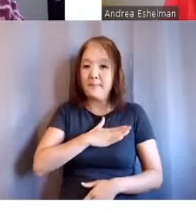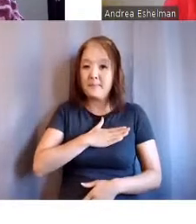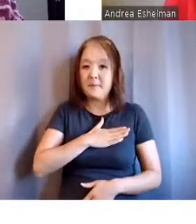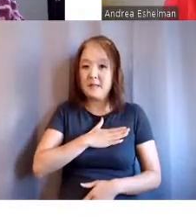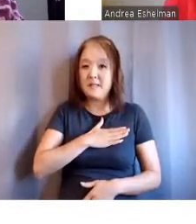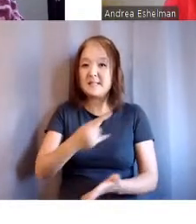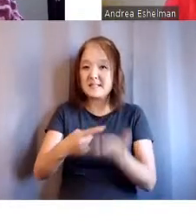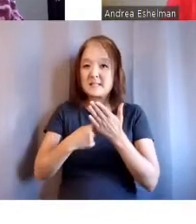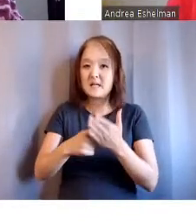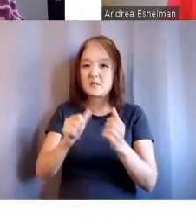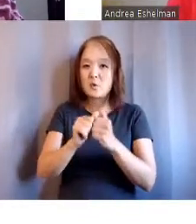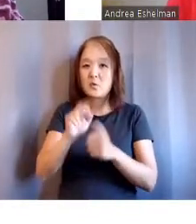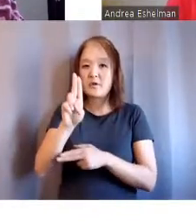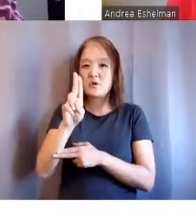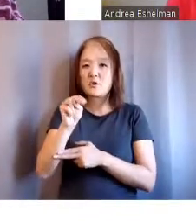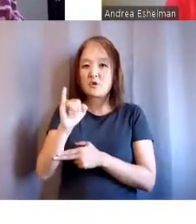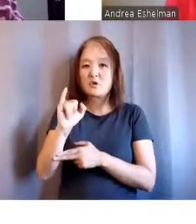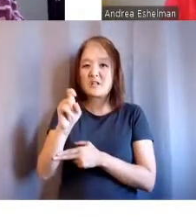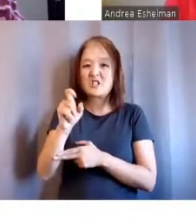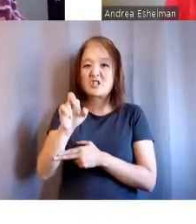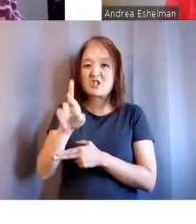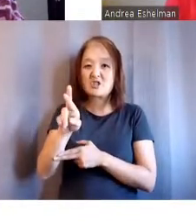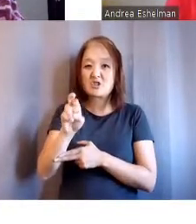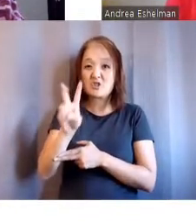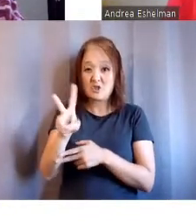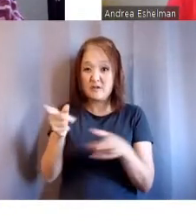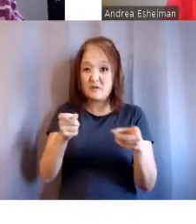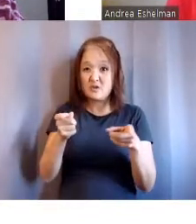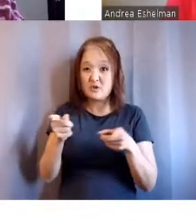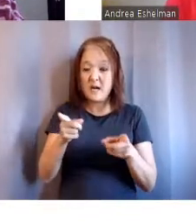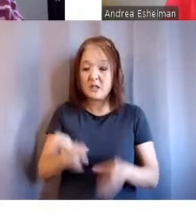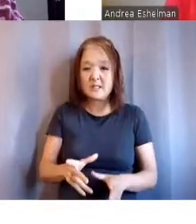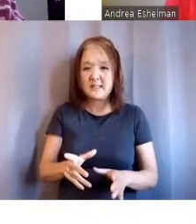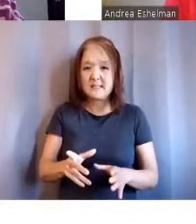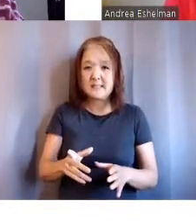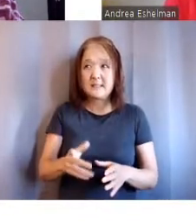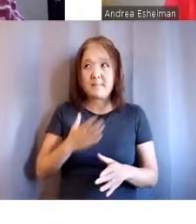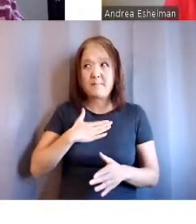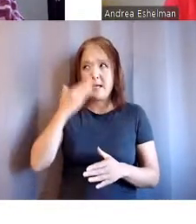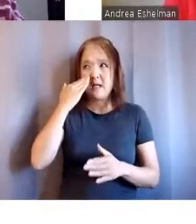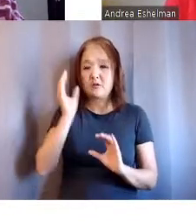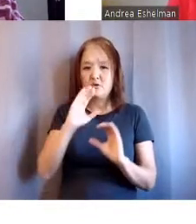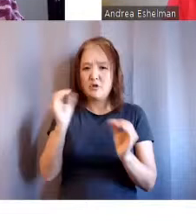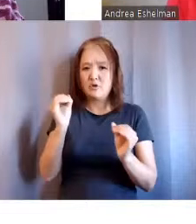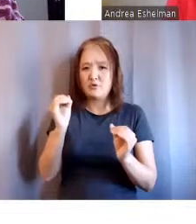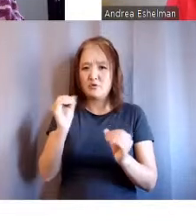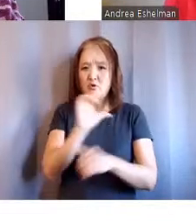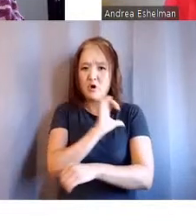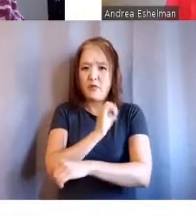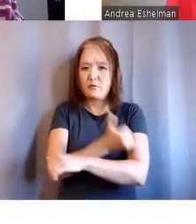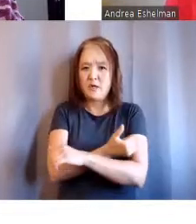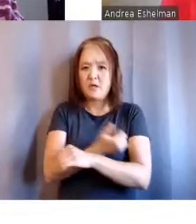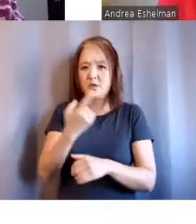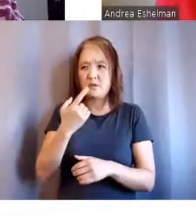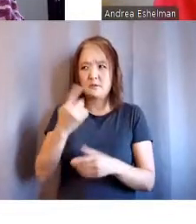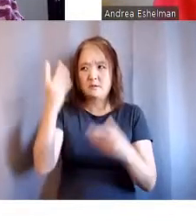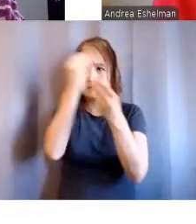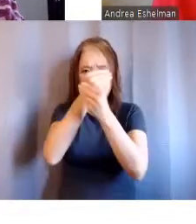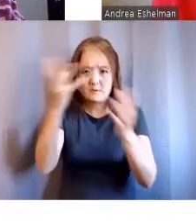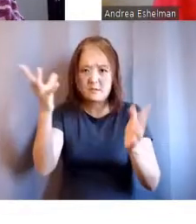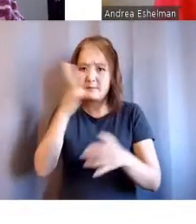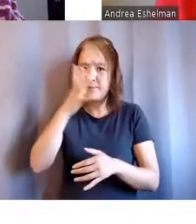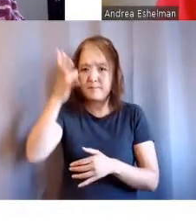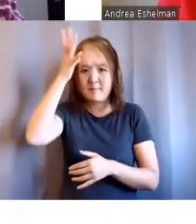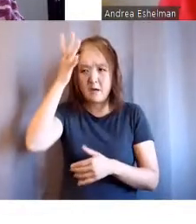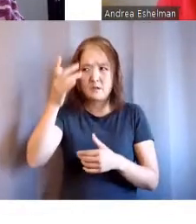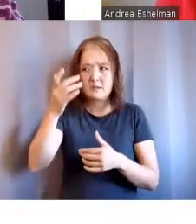UNISERV director. To my knowledge, there has been no authorization from the department for parents to be told exactly what mode and model